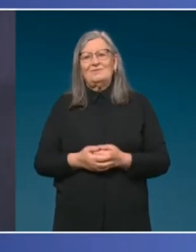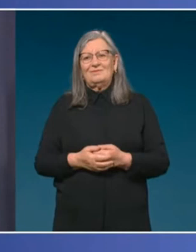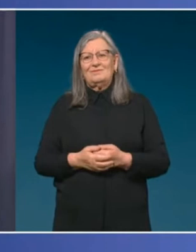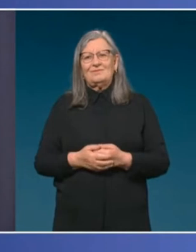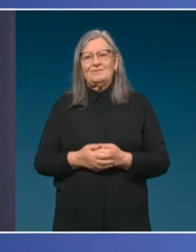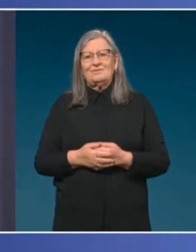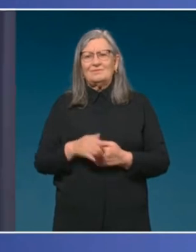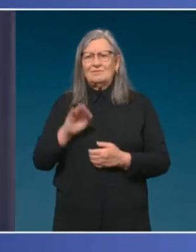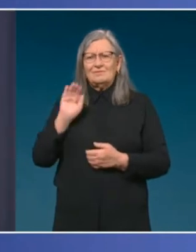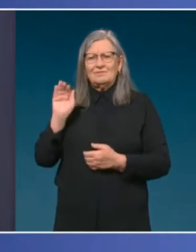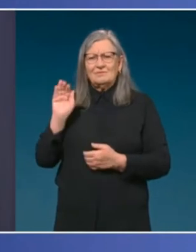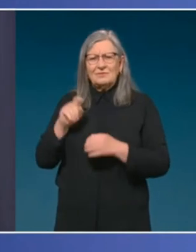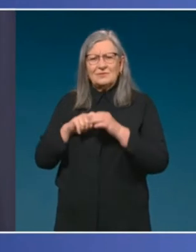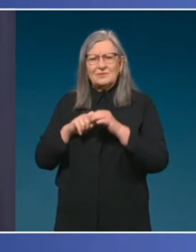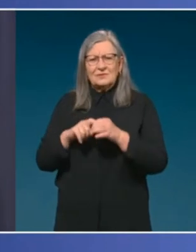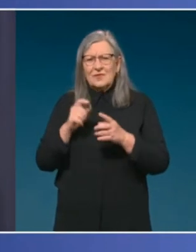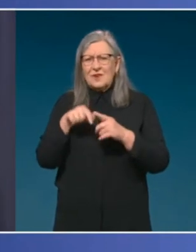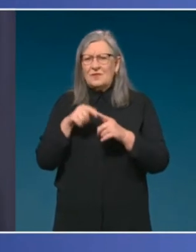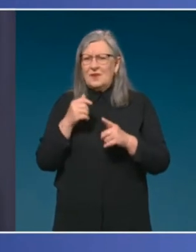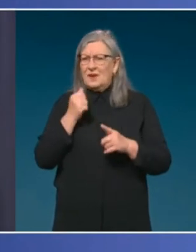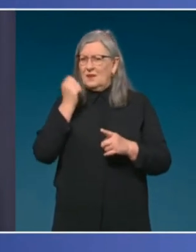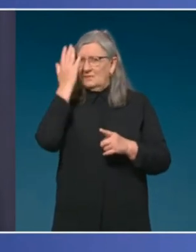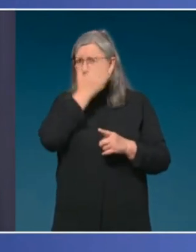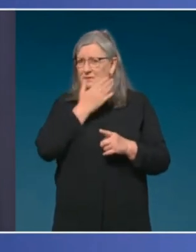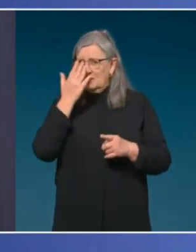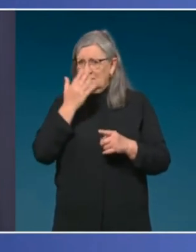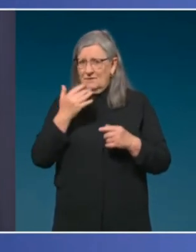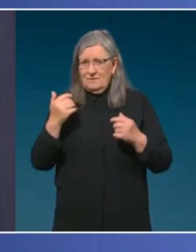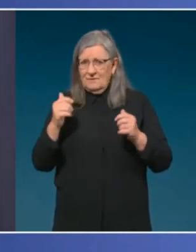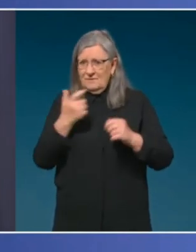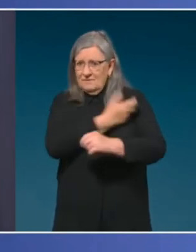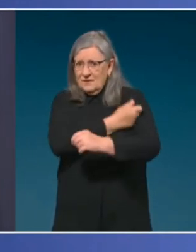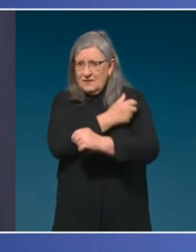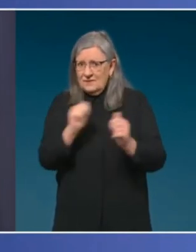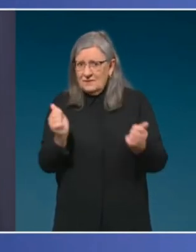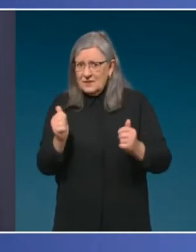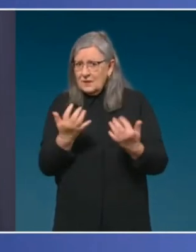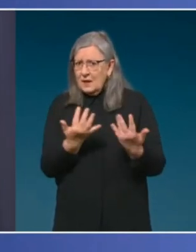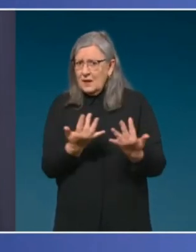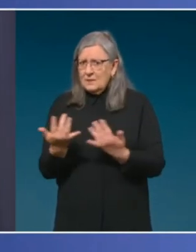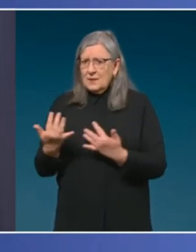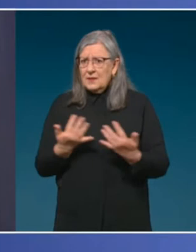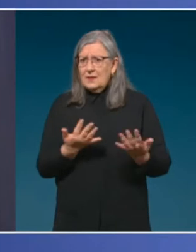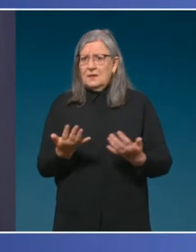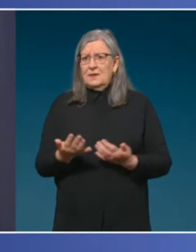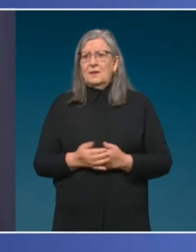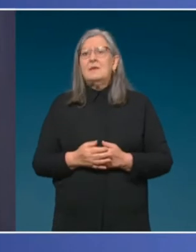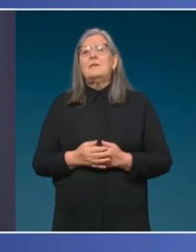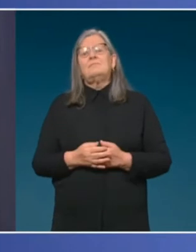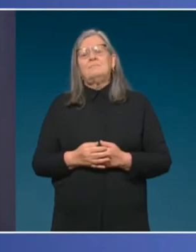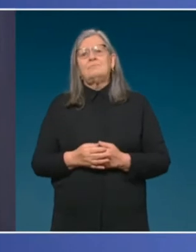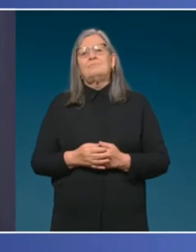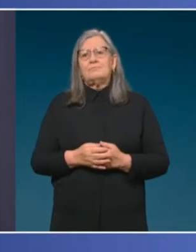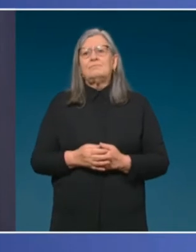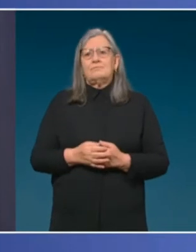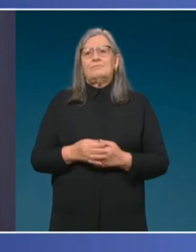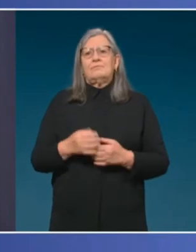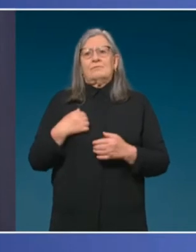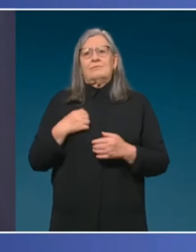variant seeping into remote communities? Sure. So we've actually seen a very strong spike in Indigenous vaccinations over recent